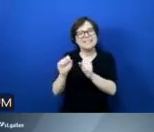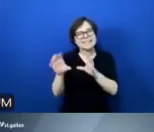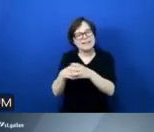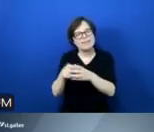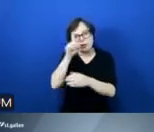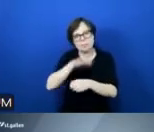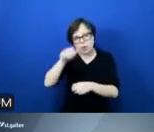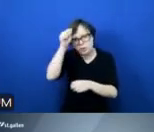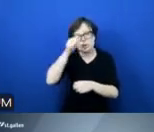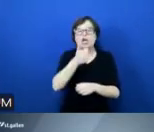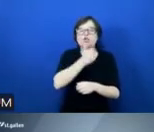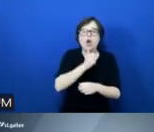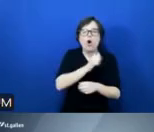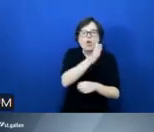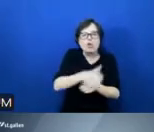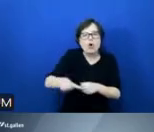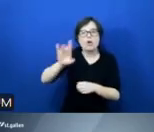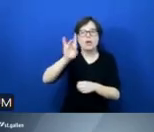civil society initiative.